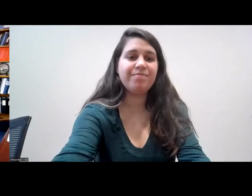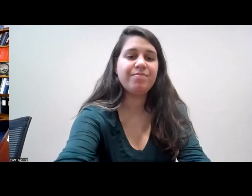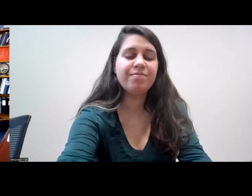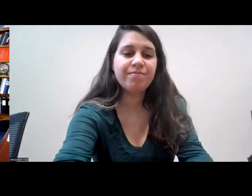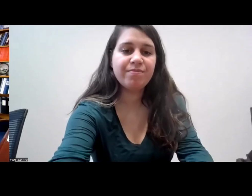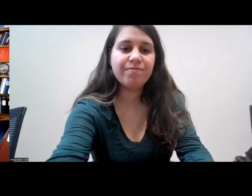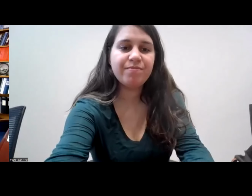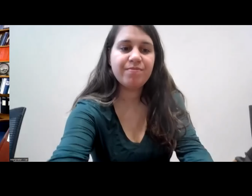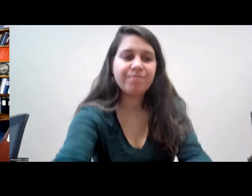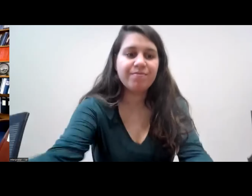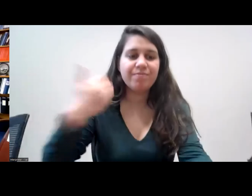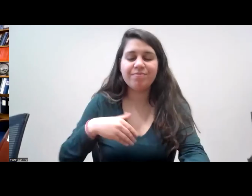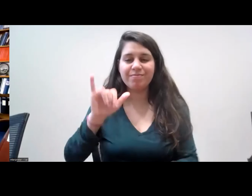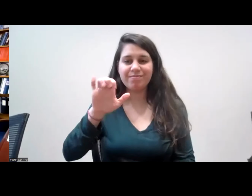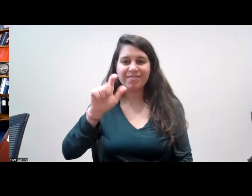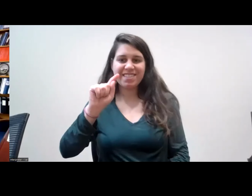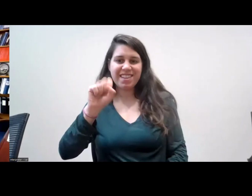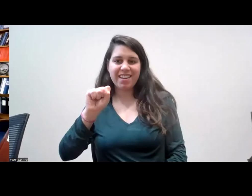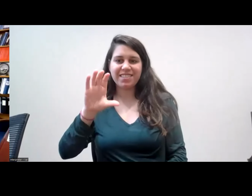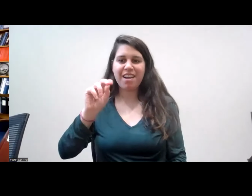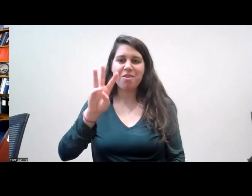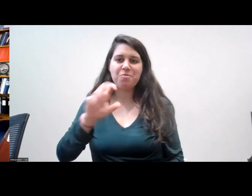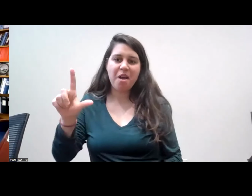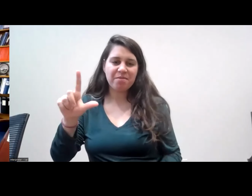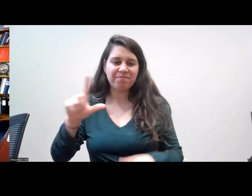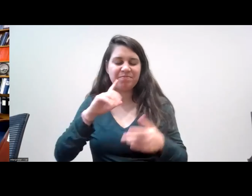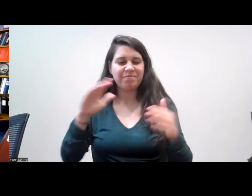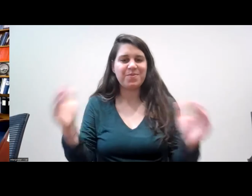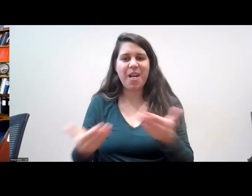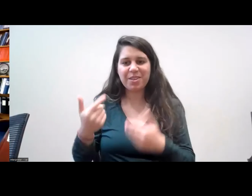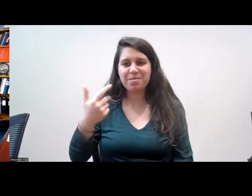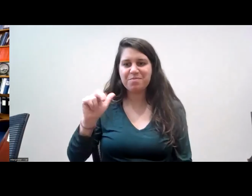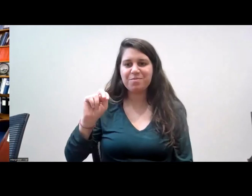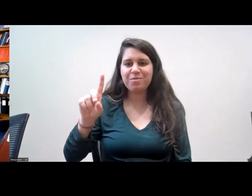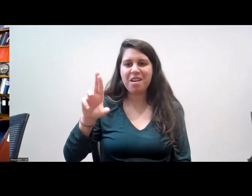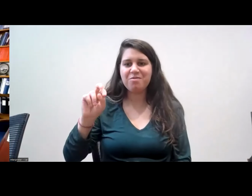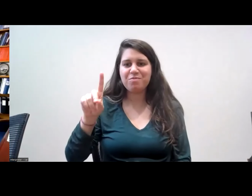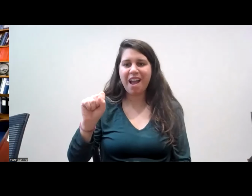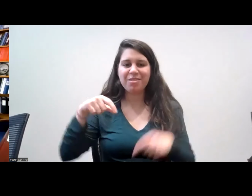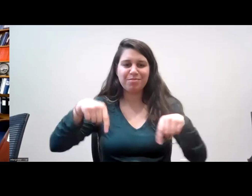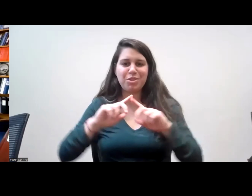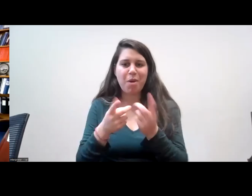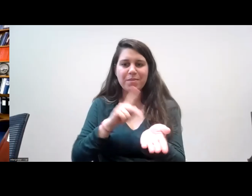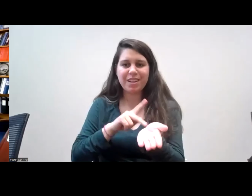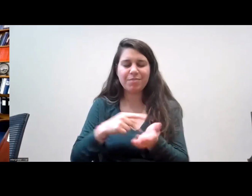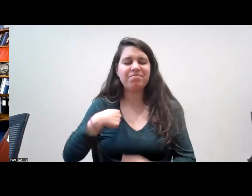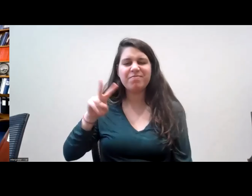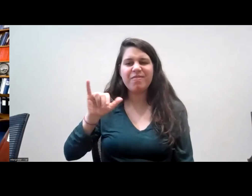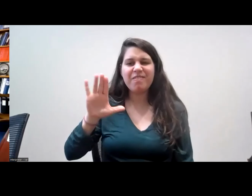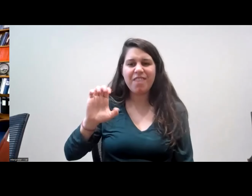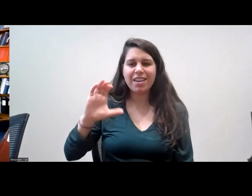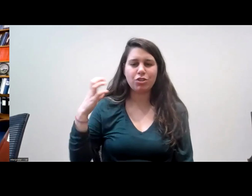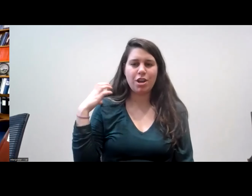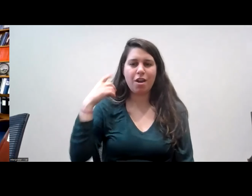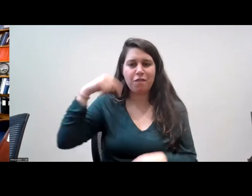My name is Yates Conwell. I'm here to welcome you to Grand Rounds in the Department of Psychiatry. I'm Vice Chair of the department